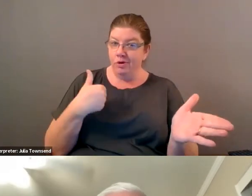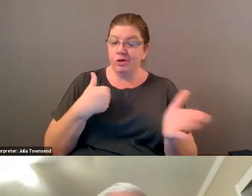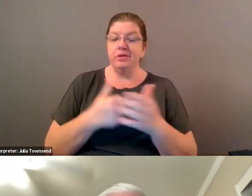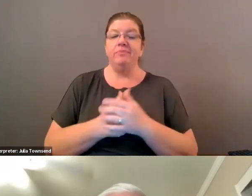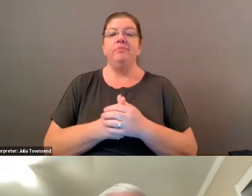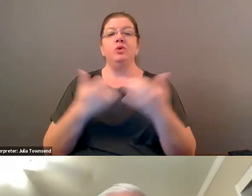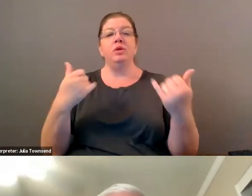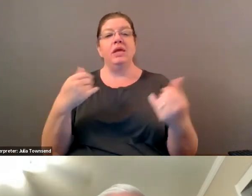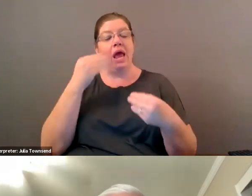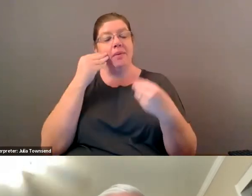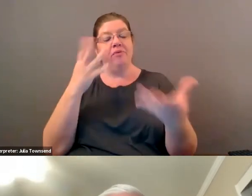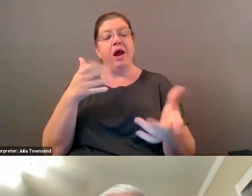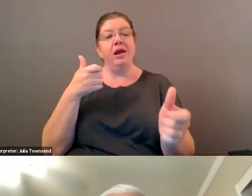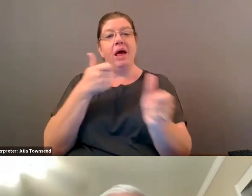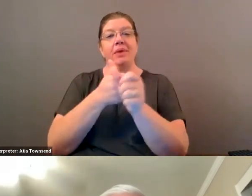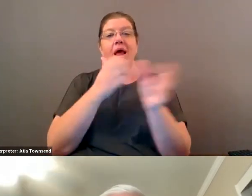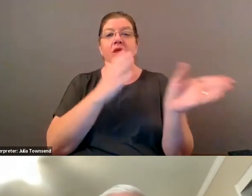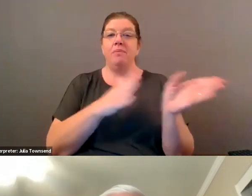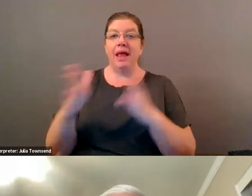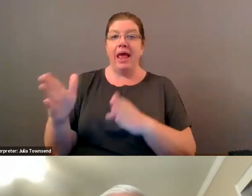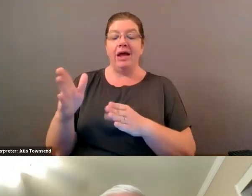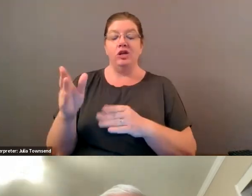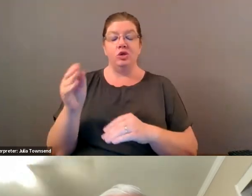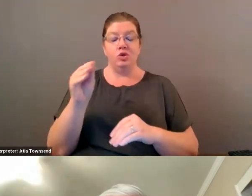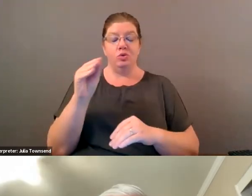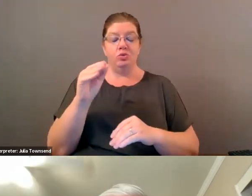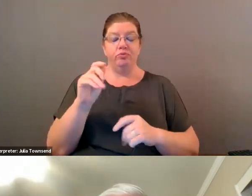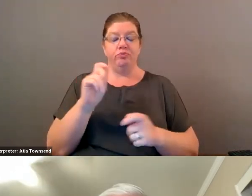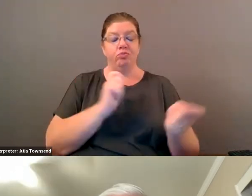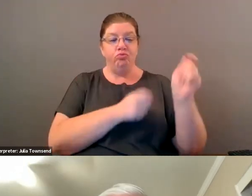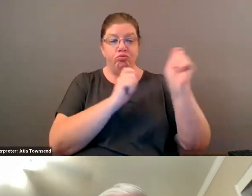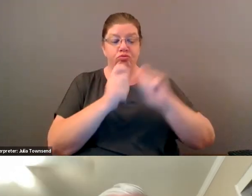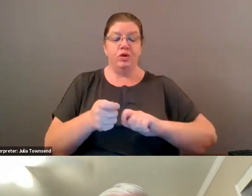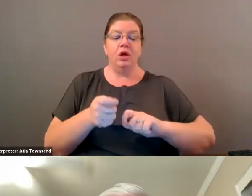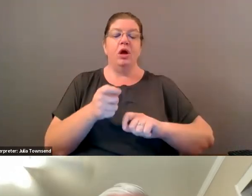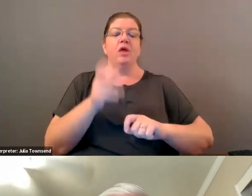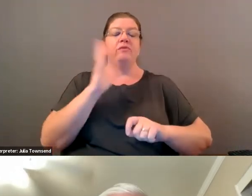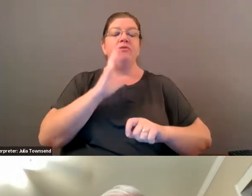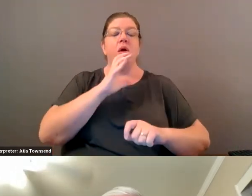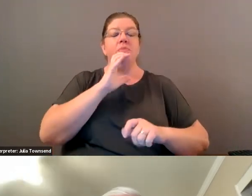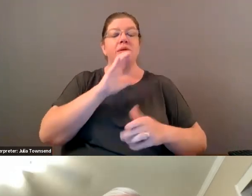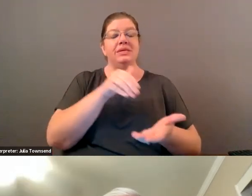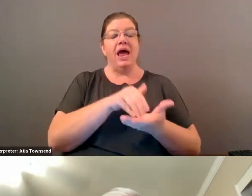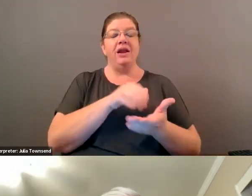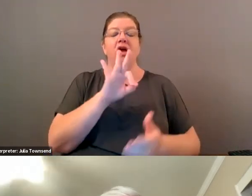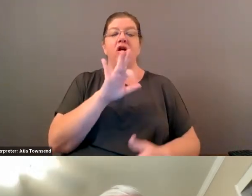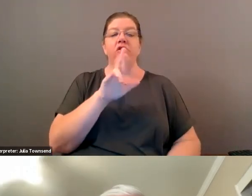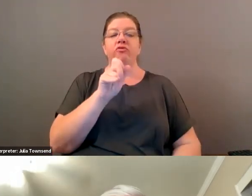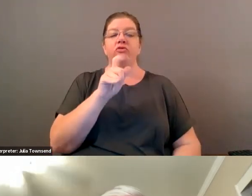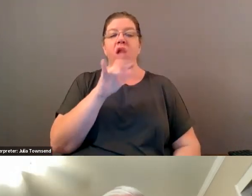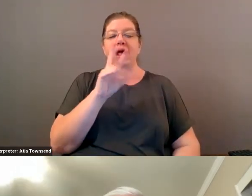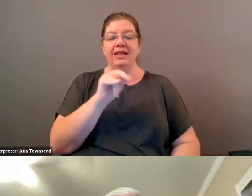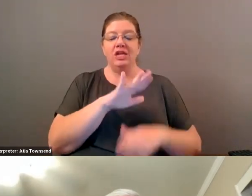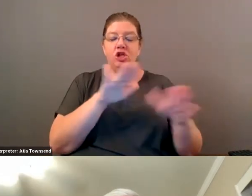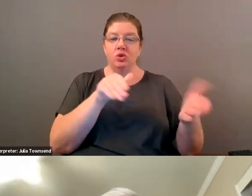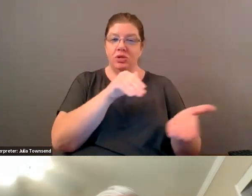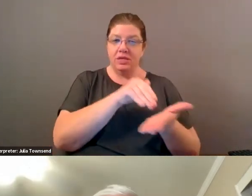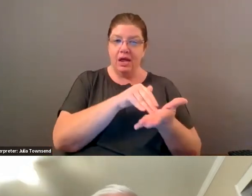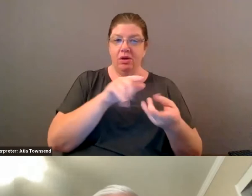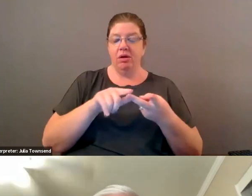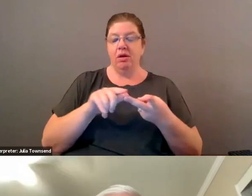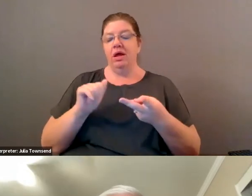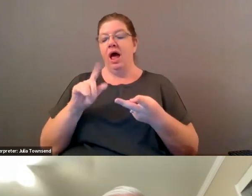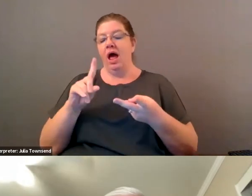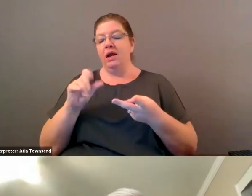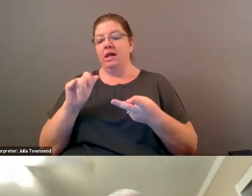I'm providing an update on the plan to reorganize the use of the Parma site, Franklin Children's Center, and the Adelante Charter. Next